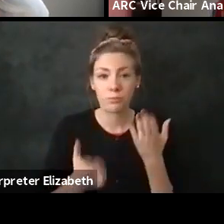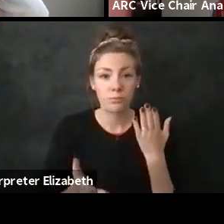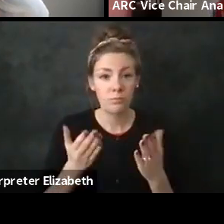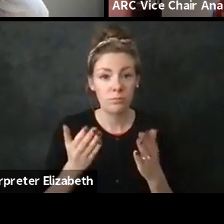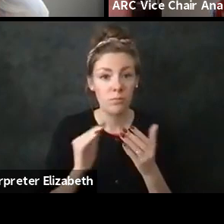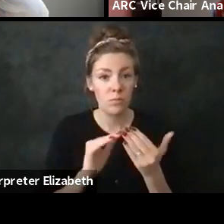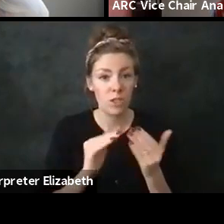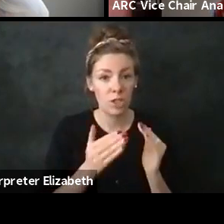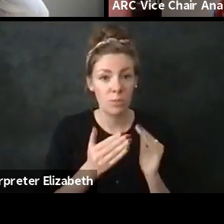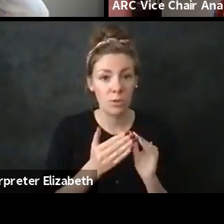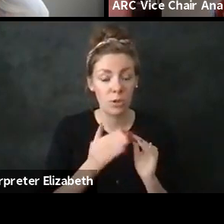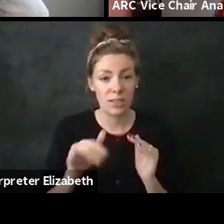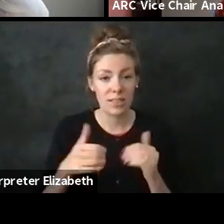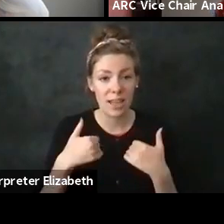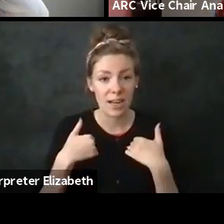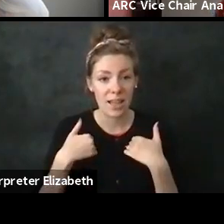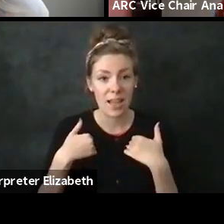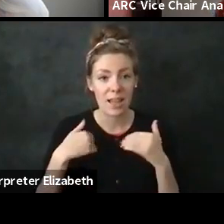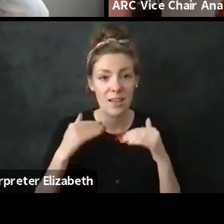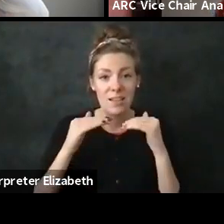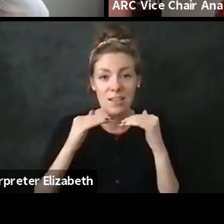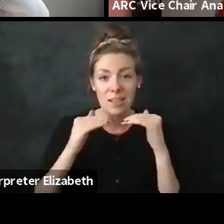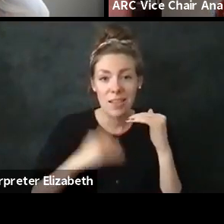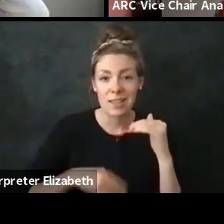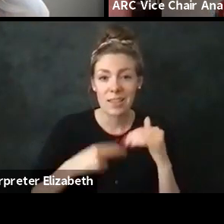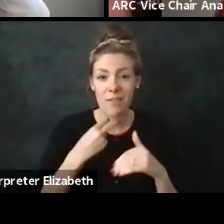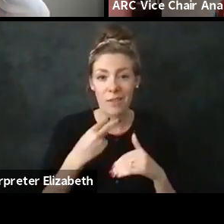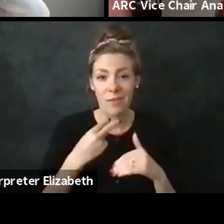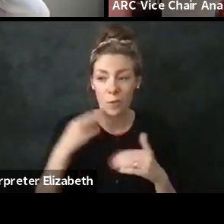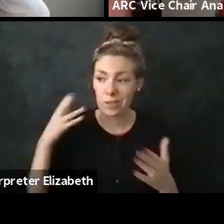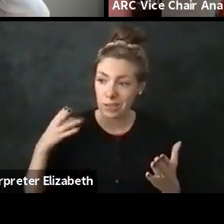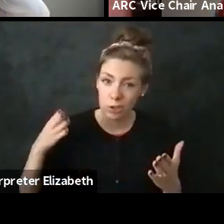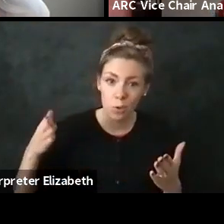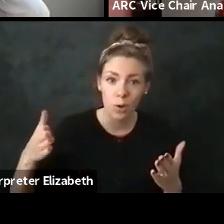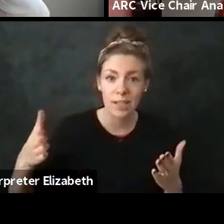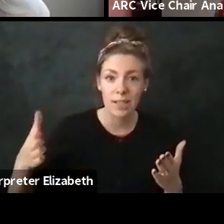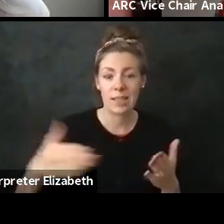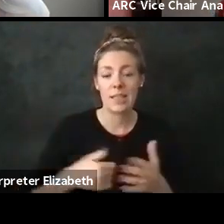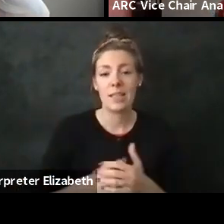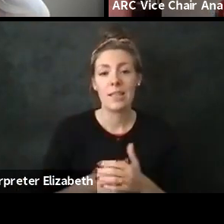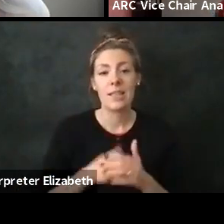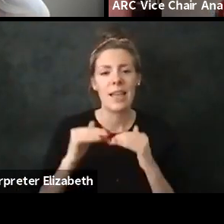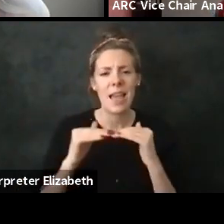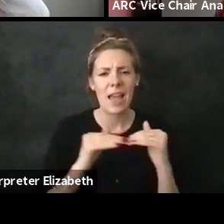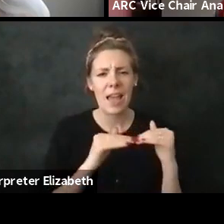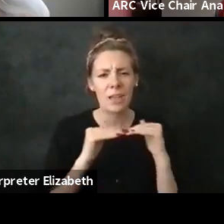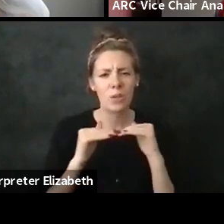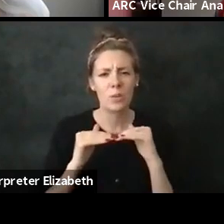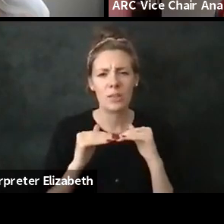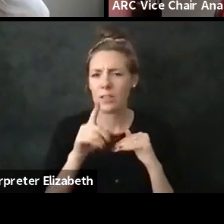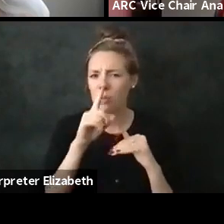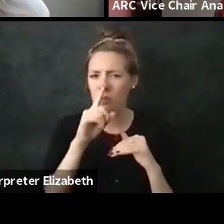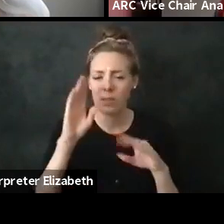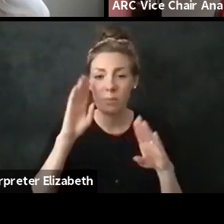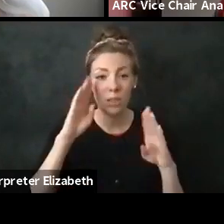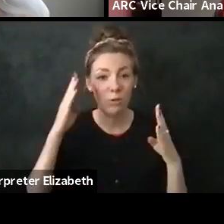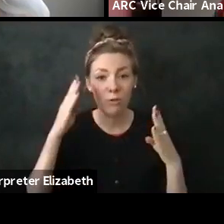communities that have had less of a voice historically. And equity has really been the